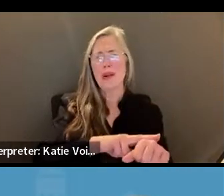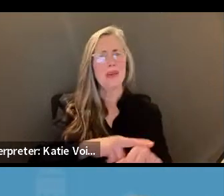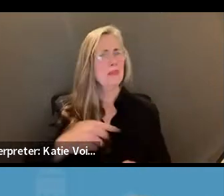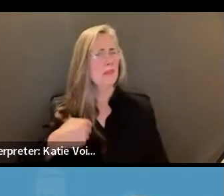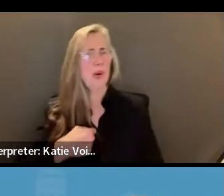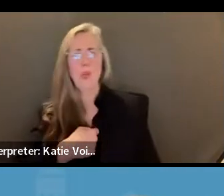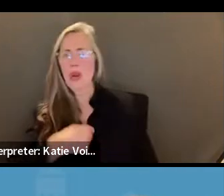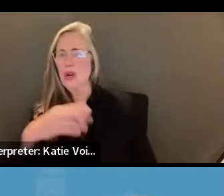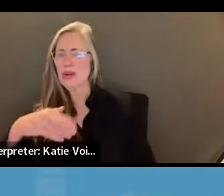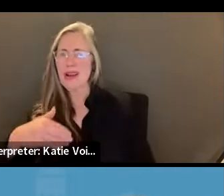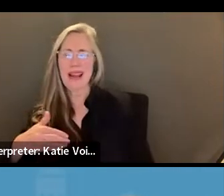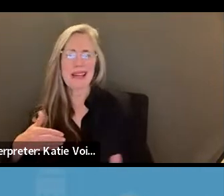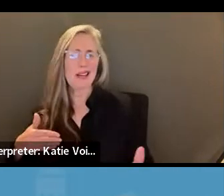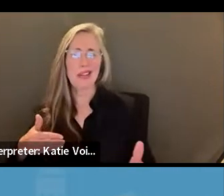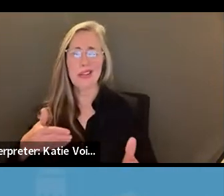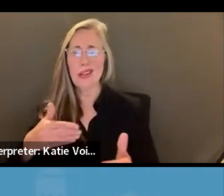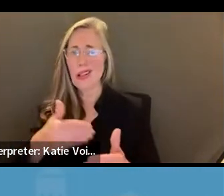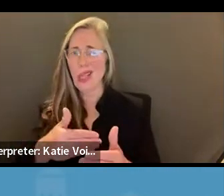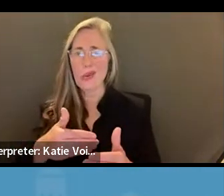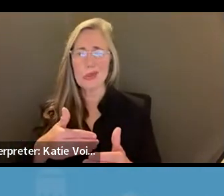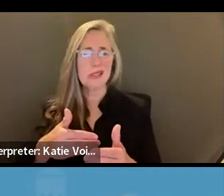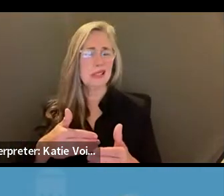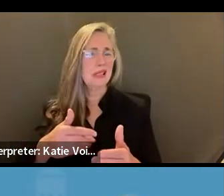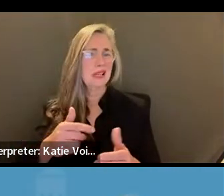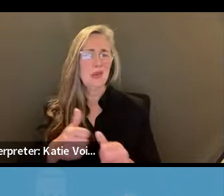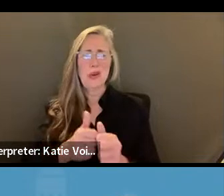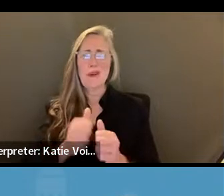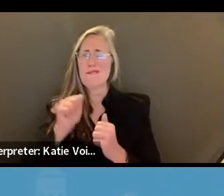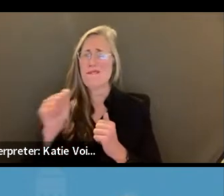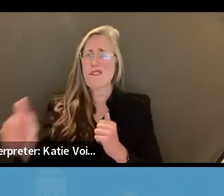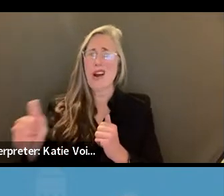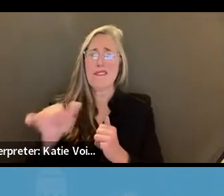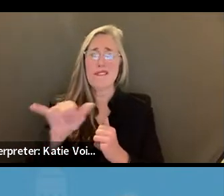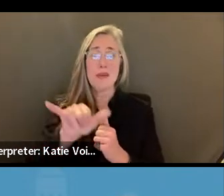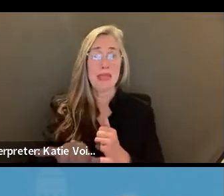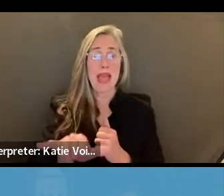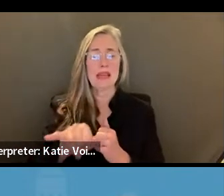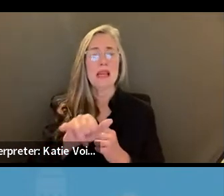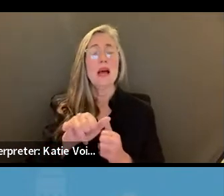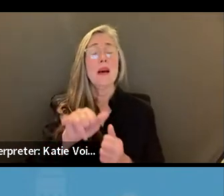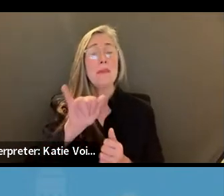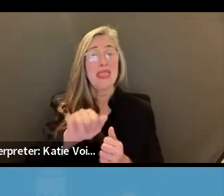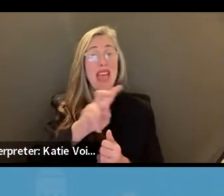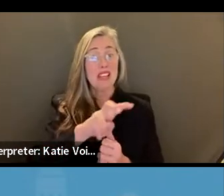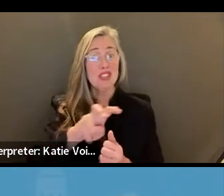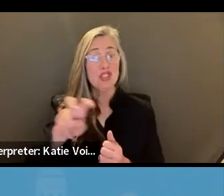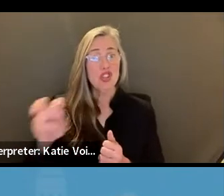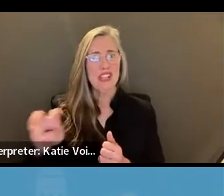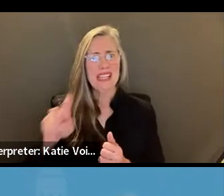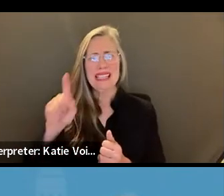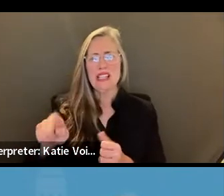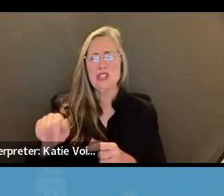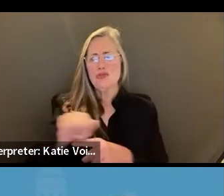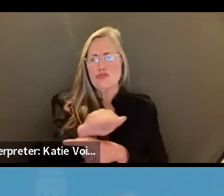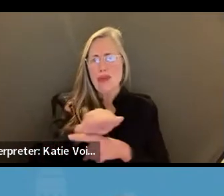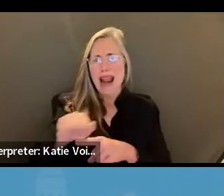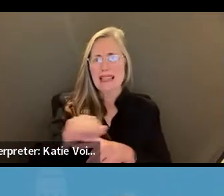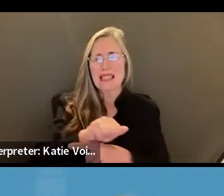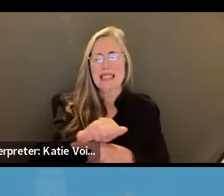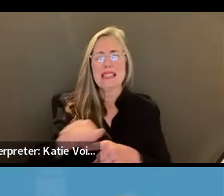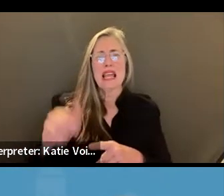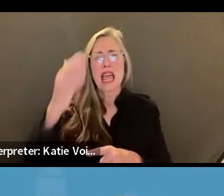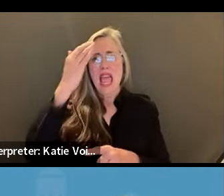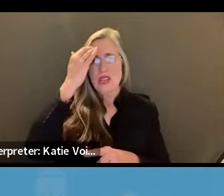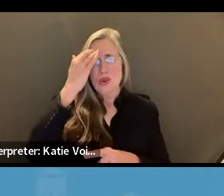so on our journey to getting to that place, we need to be prepared with the tools to get there.